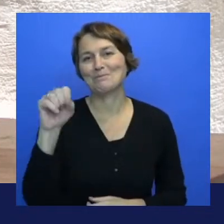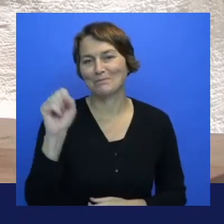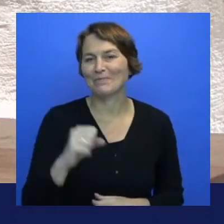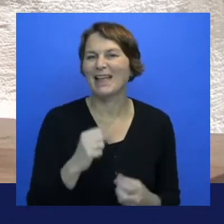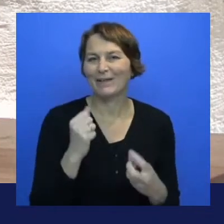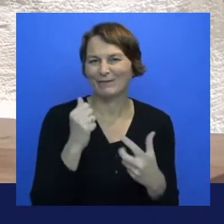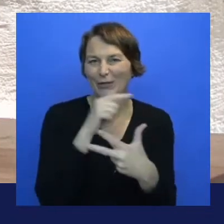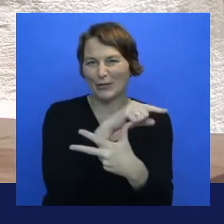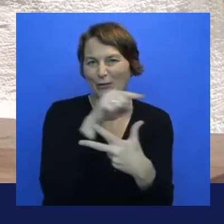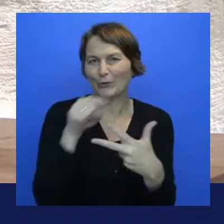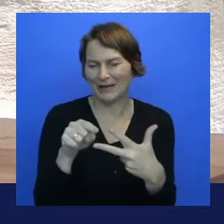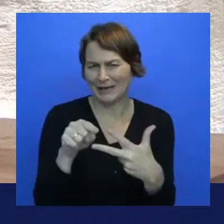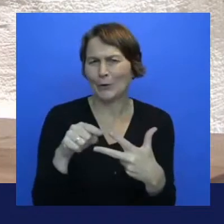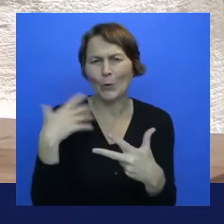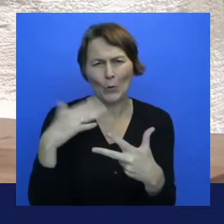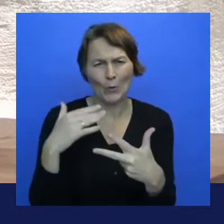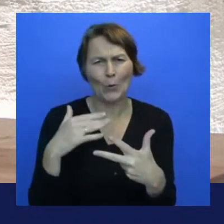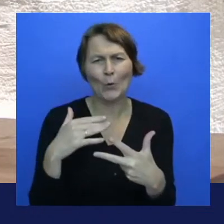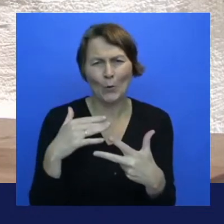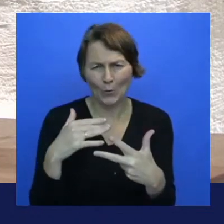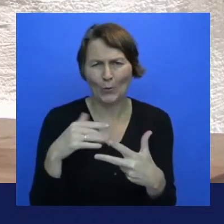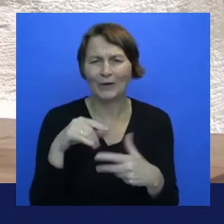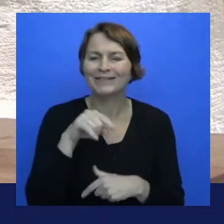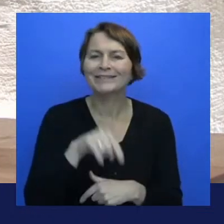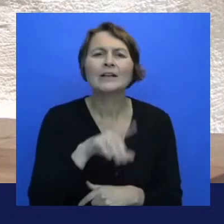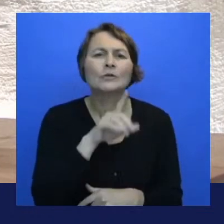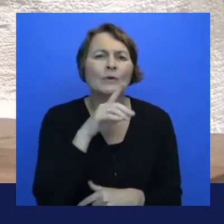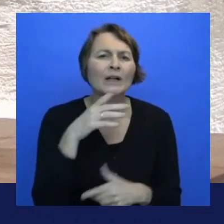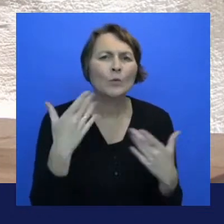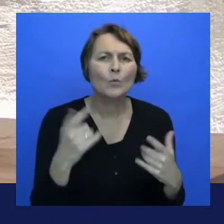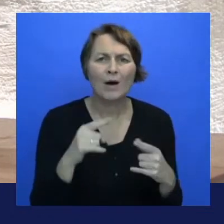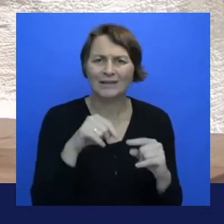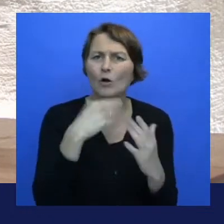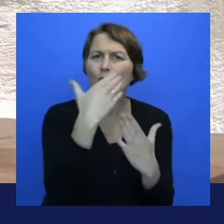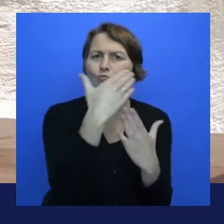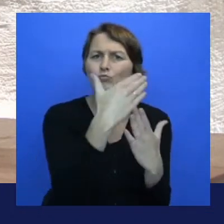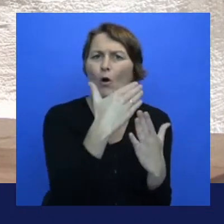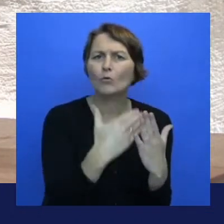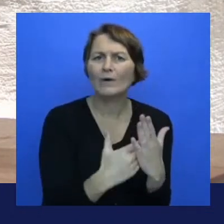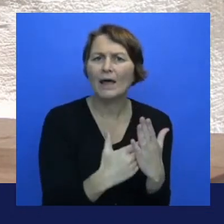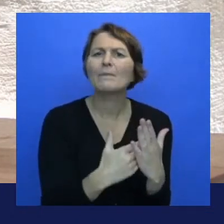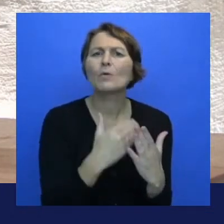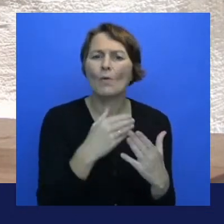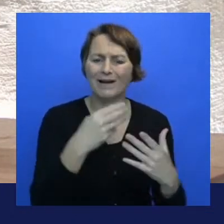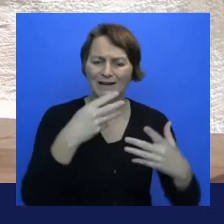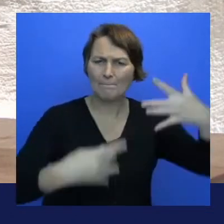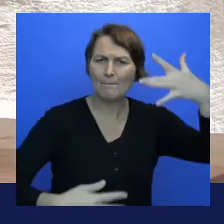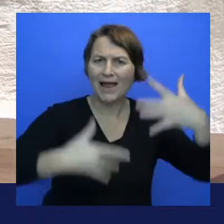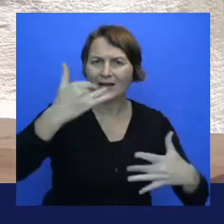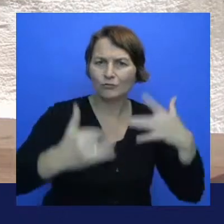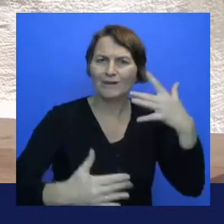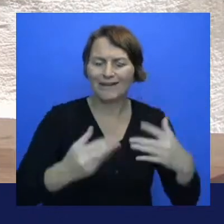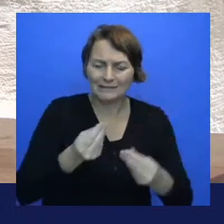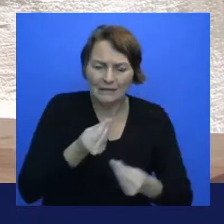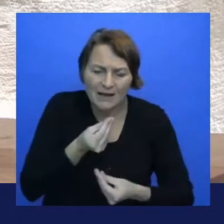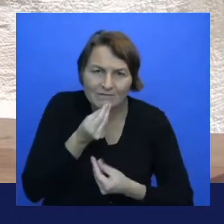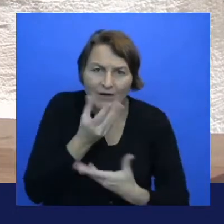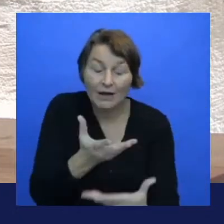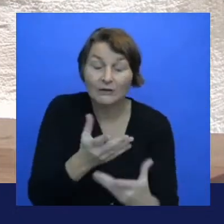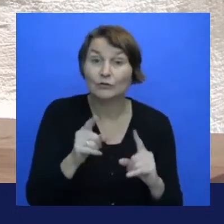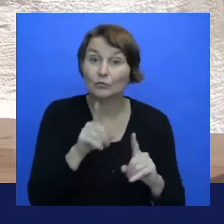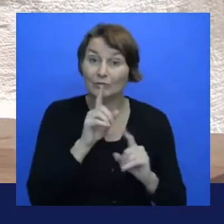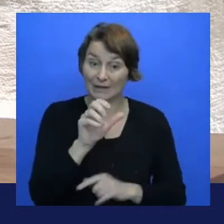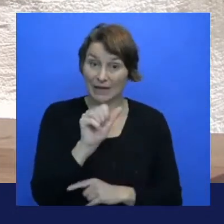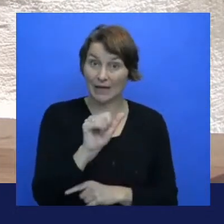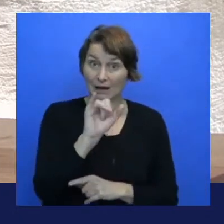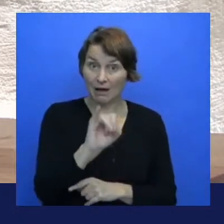particular. First is Metrics Advisor. Metrics Advisor really brings real-time monitoring, based on AI to